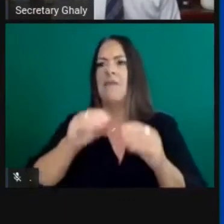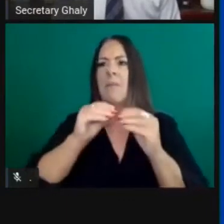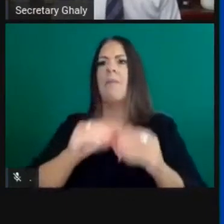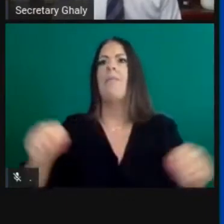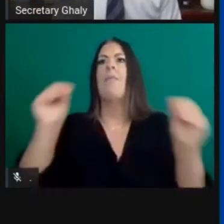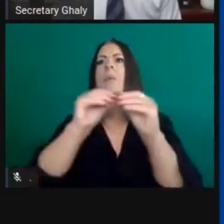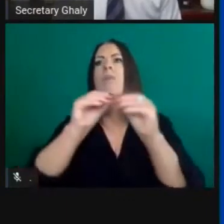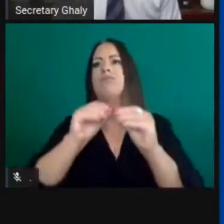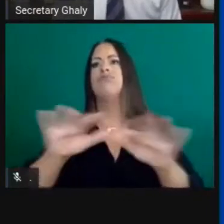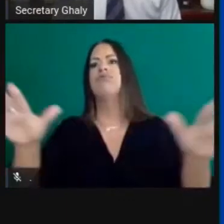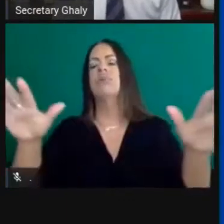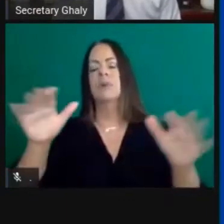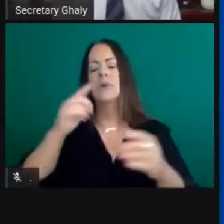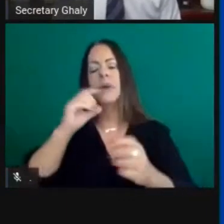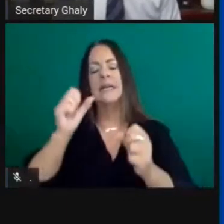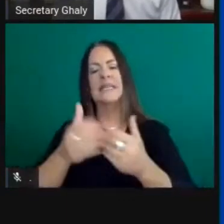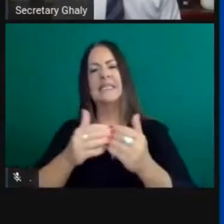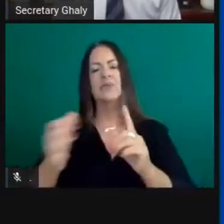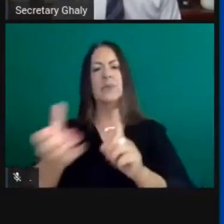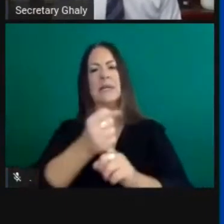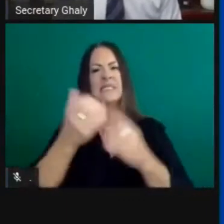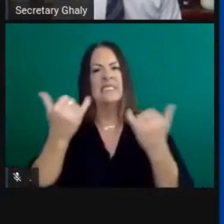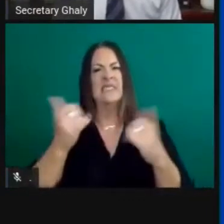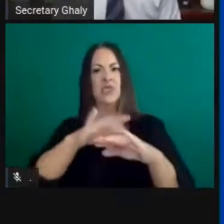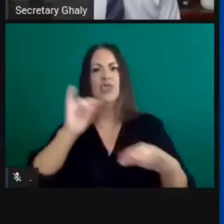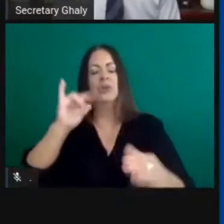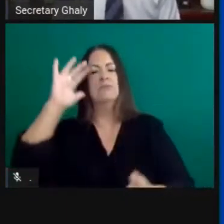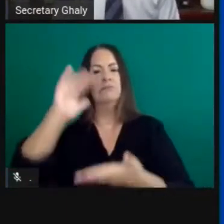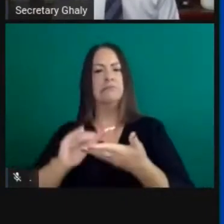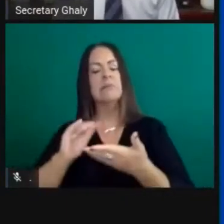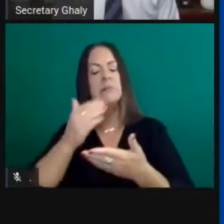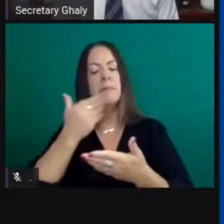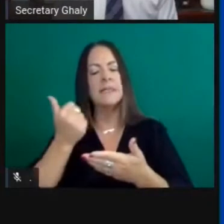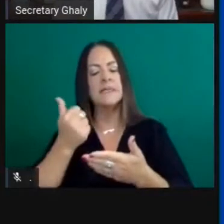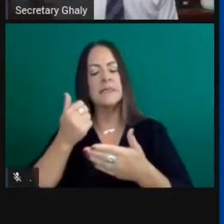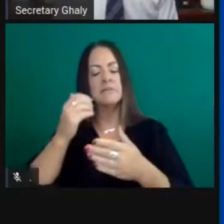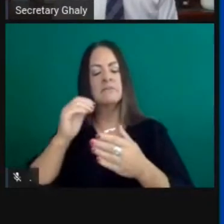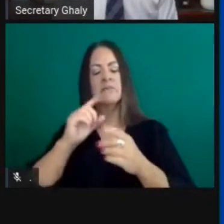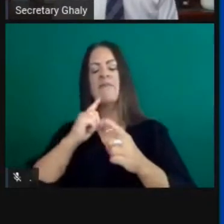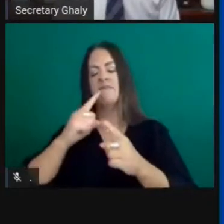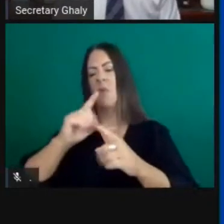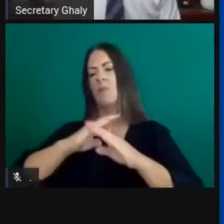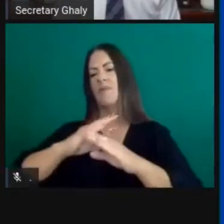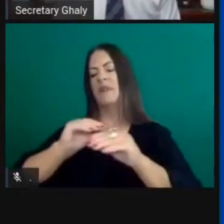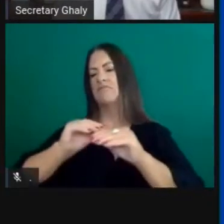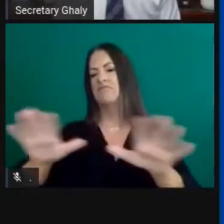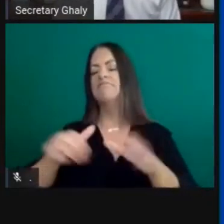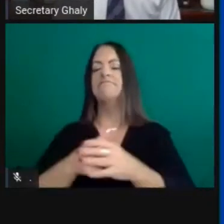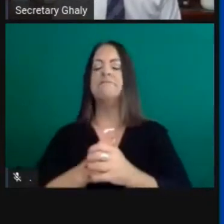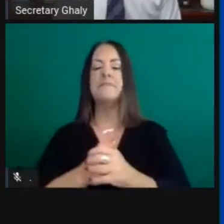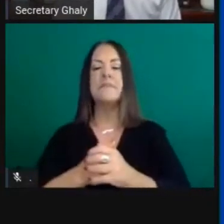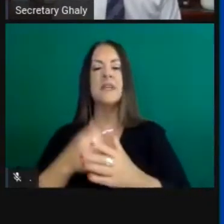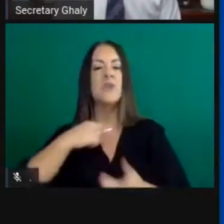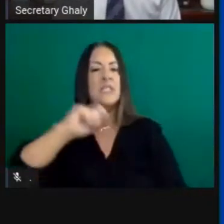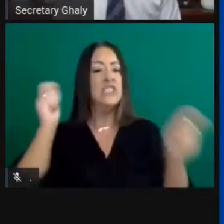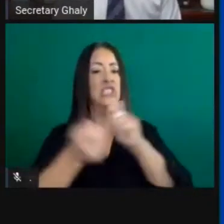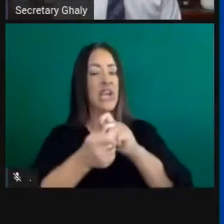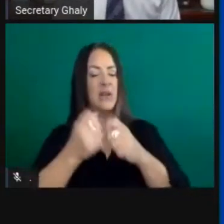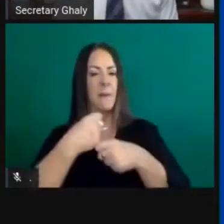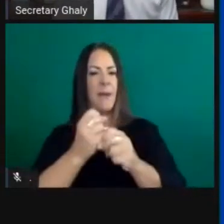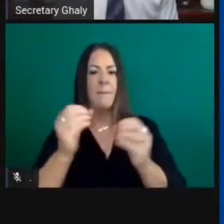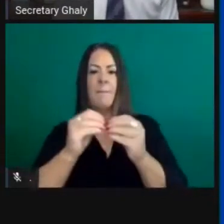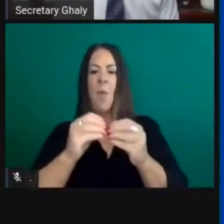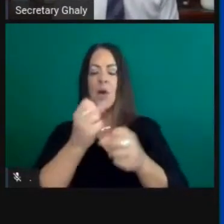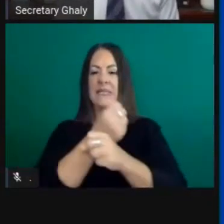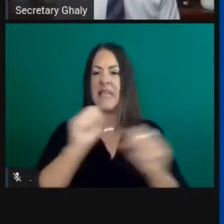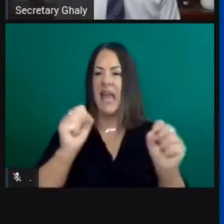and transmission spread more broadly. So today's announcement focused on really changing our prioritization to say all 4 of our